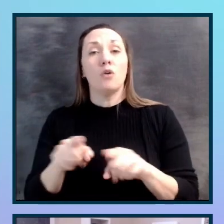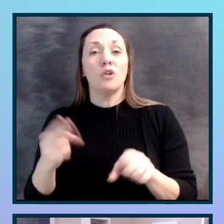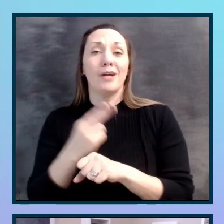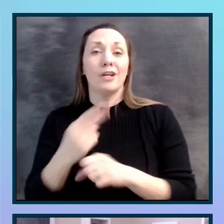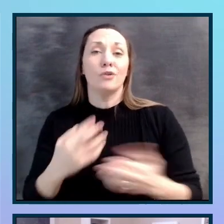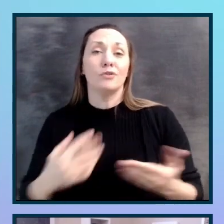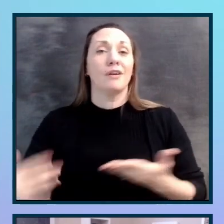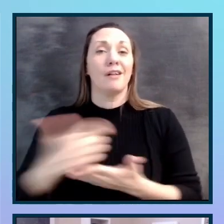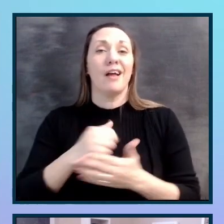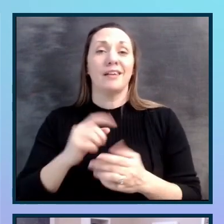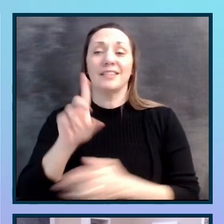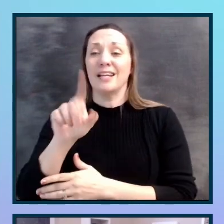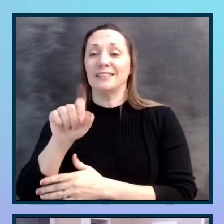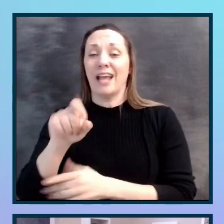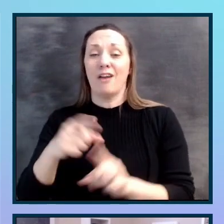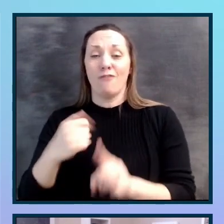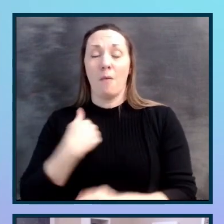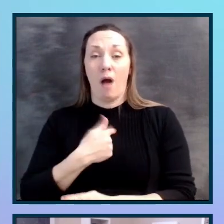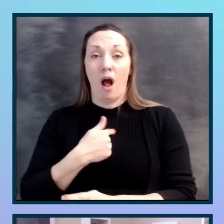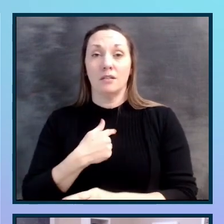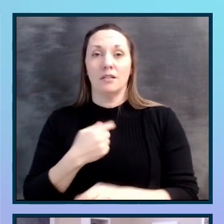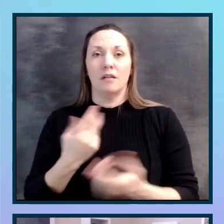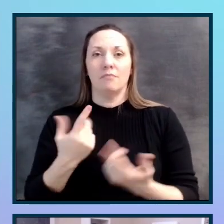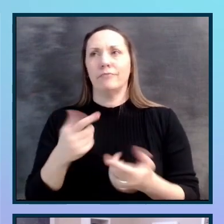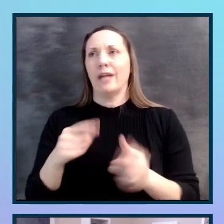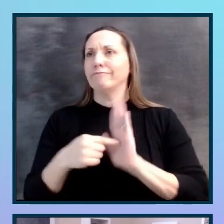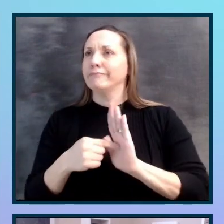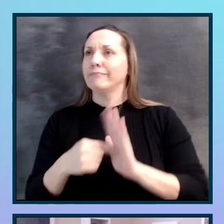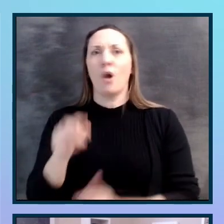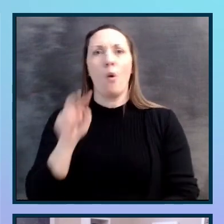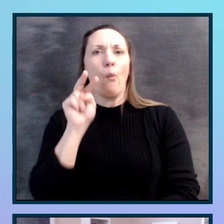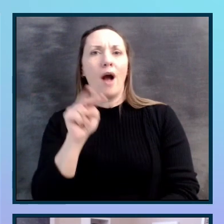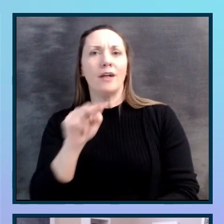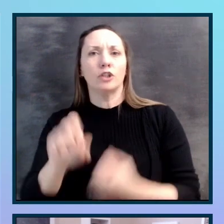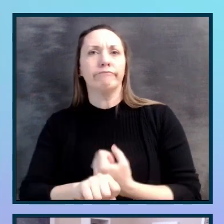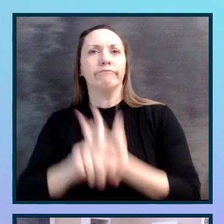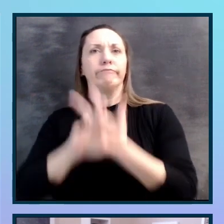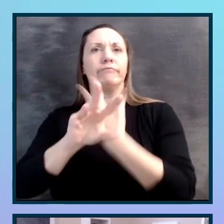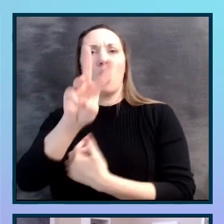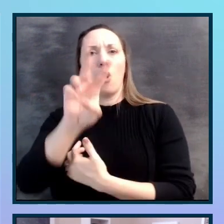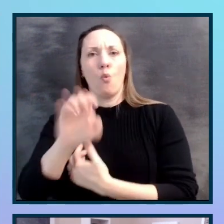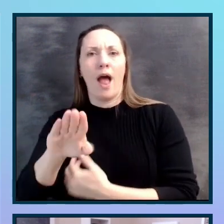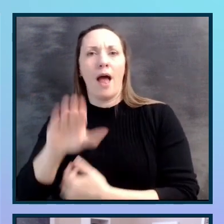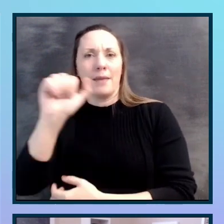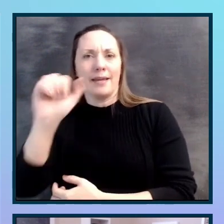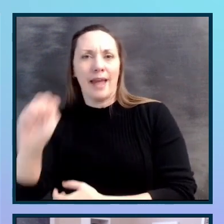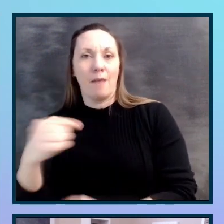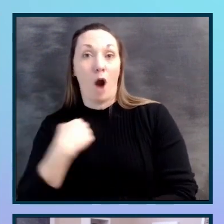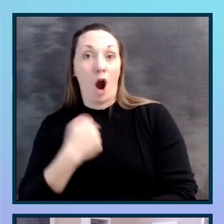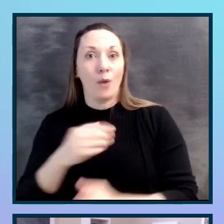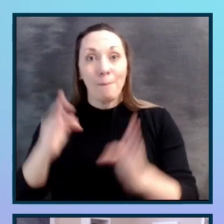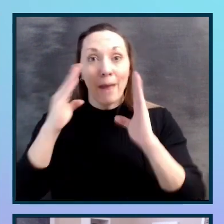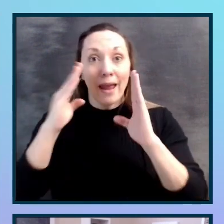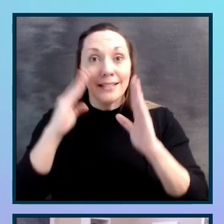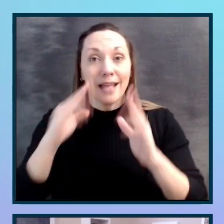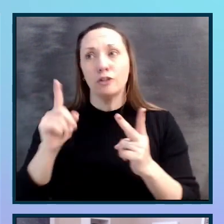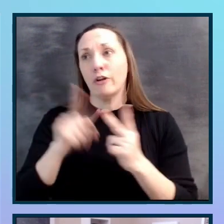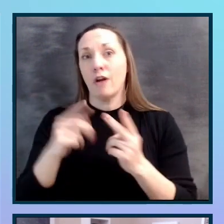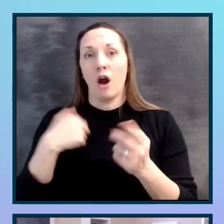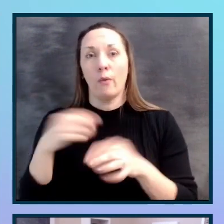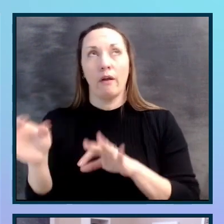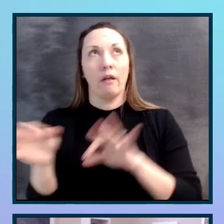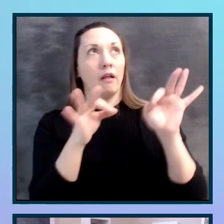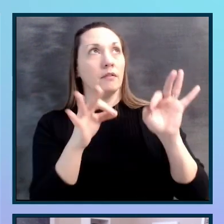from watching our webcam and figuring out, are we paying attention in the meeting? Are we looking at something else? All of that kind